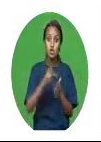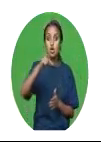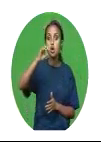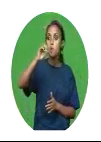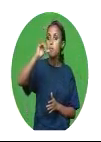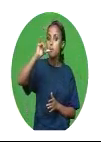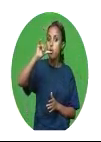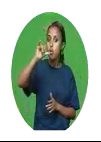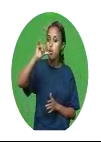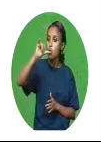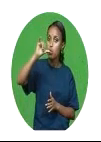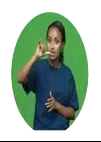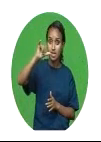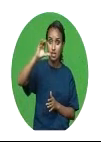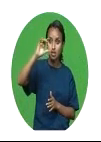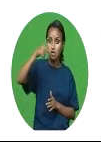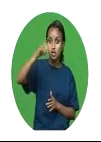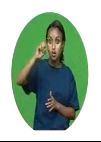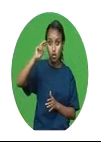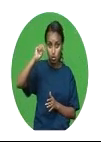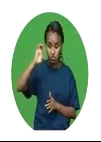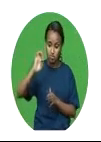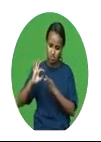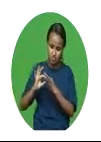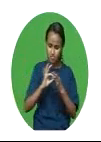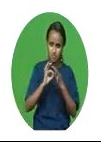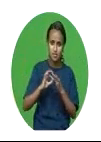the same number of faces meet at each vertex.